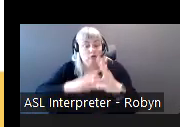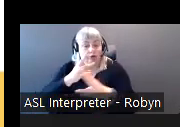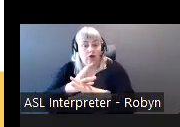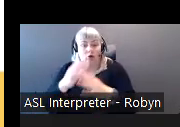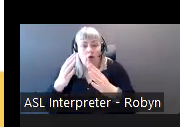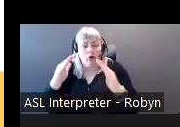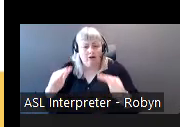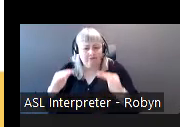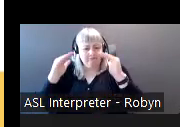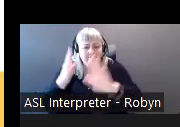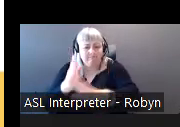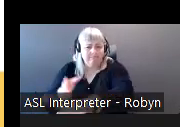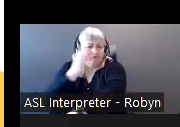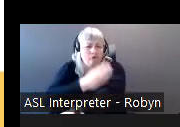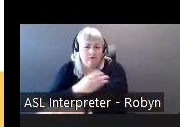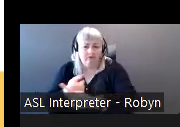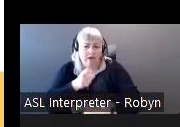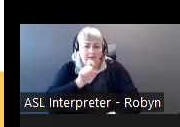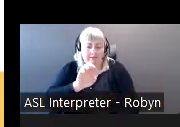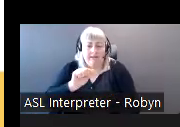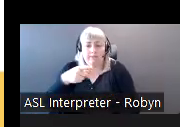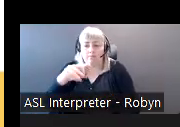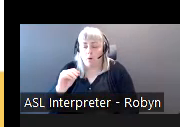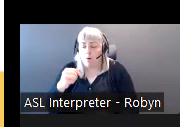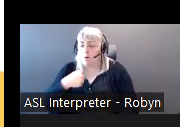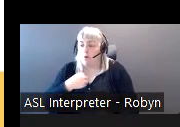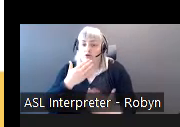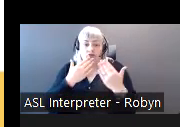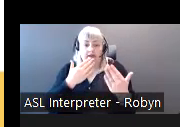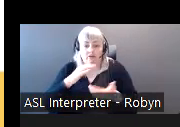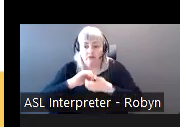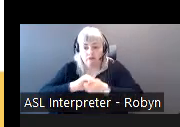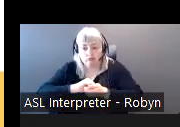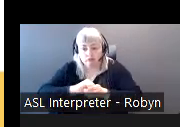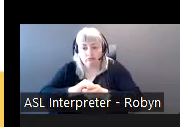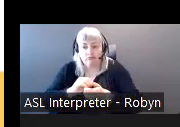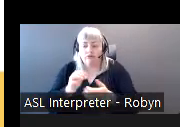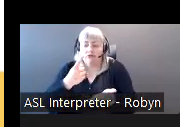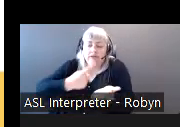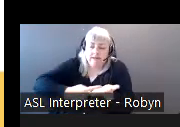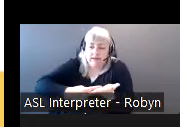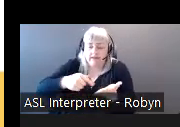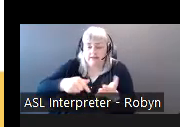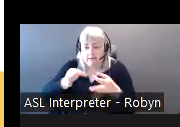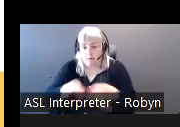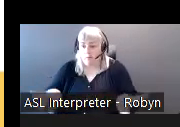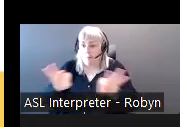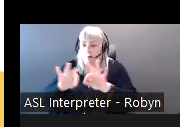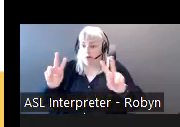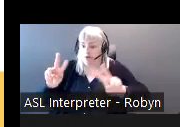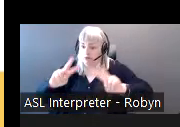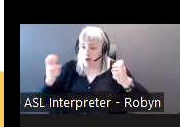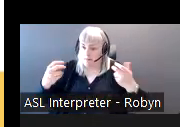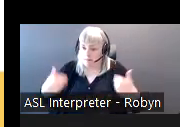truly grateful to be in collaboration to talk about this important topic.